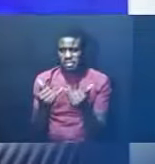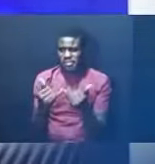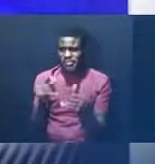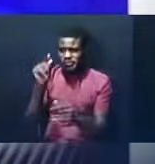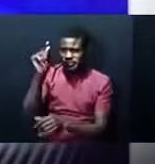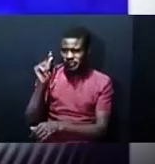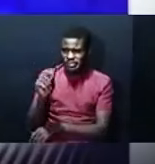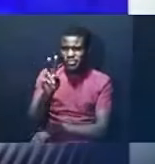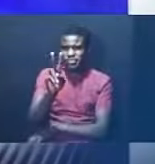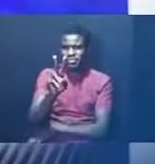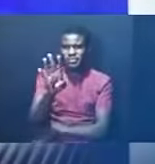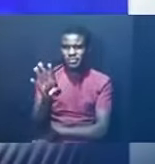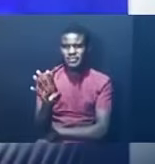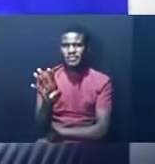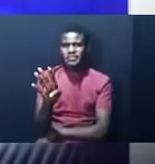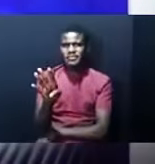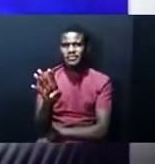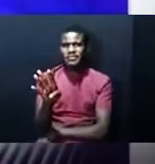verse 25.